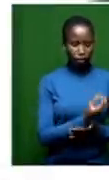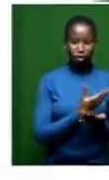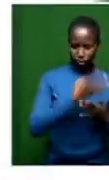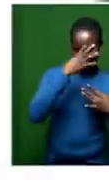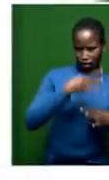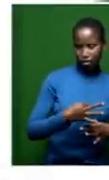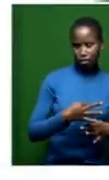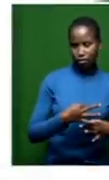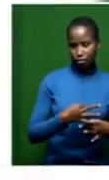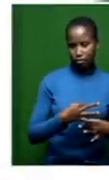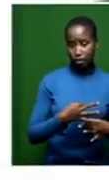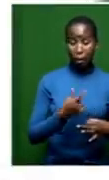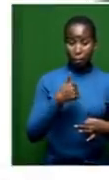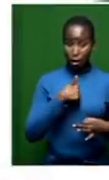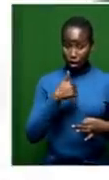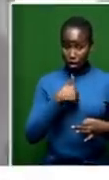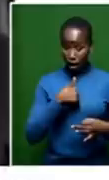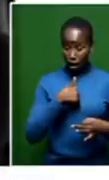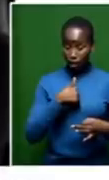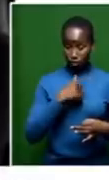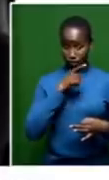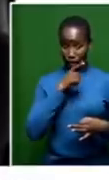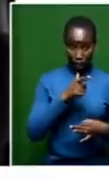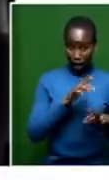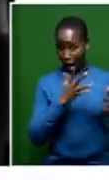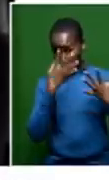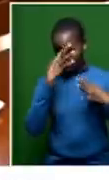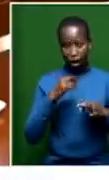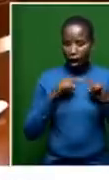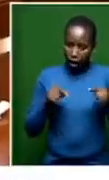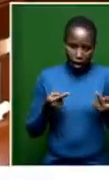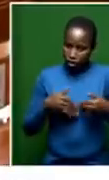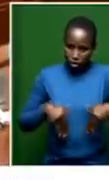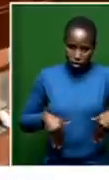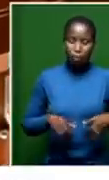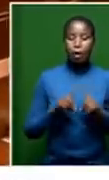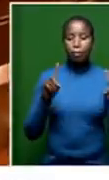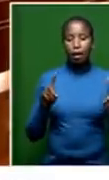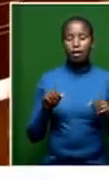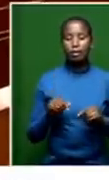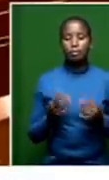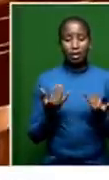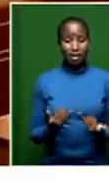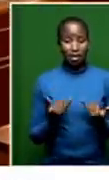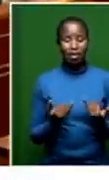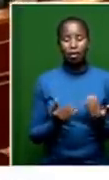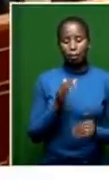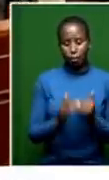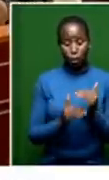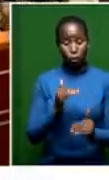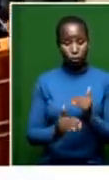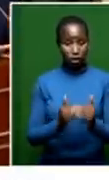not speculate around that. But as things stand, our process has not